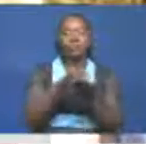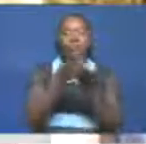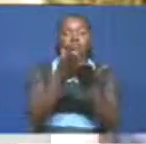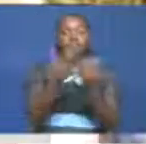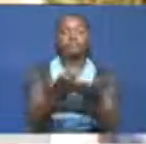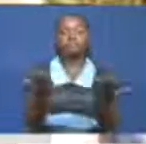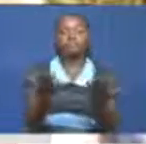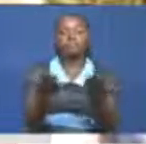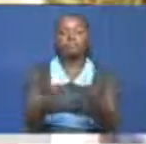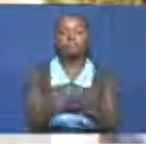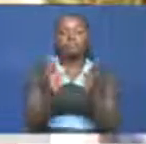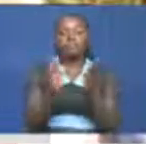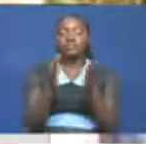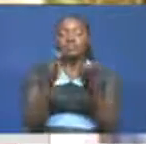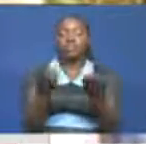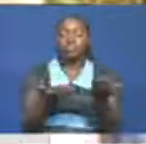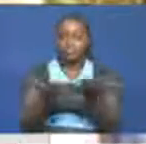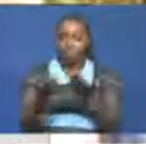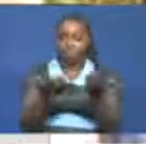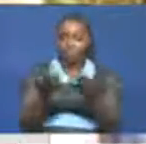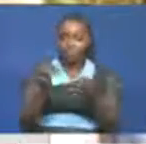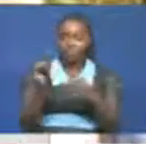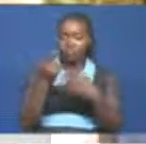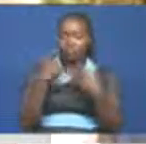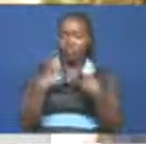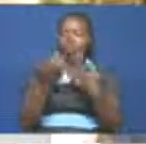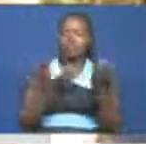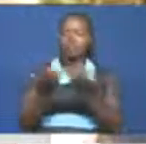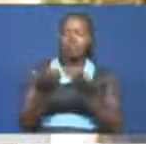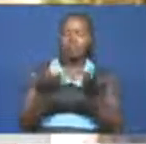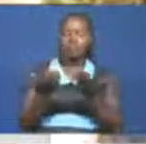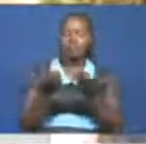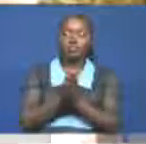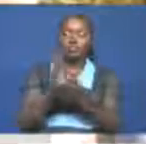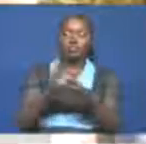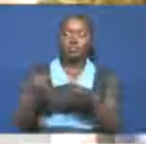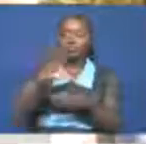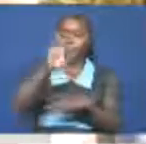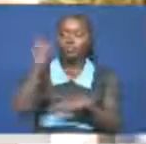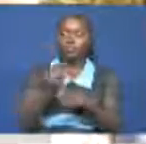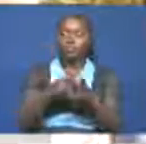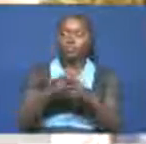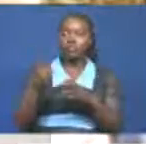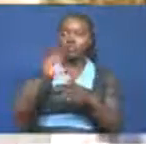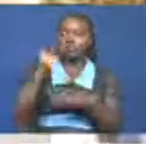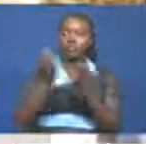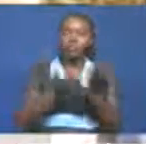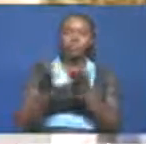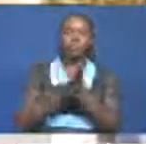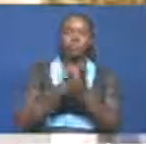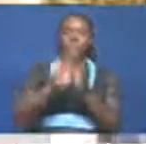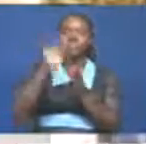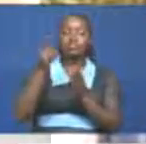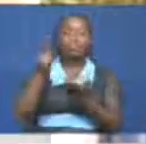to allow bilateral trade. Once we have bilateral trade on the African continent, then Africa can do business with Africa. What will that